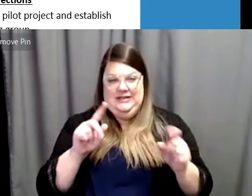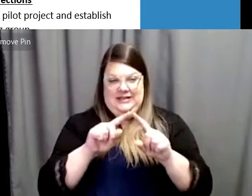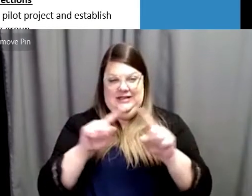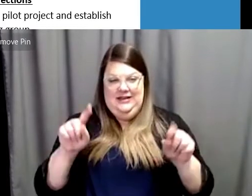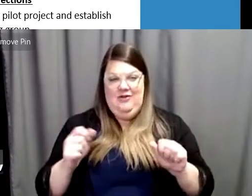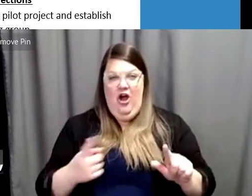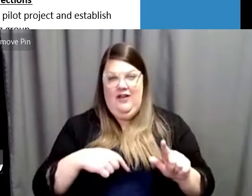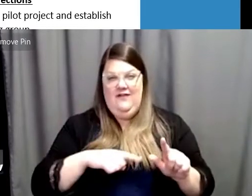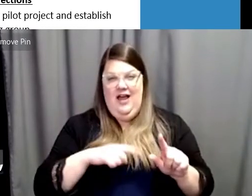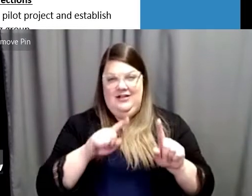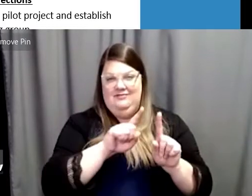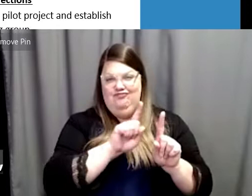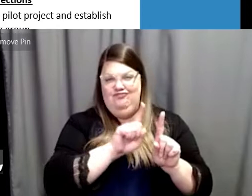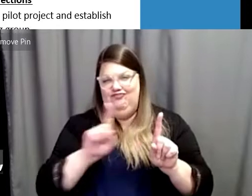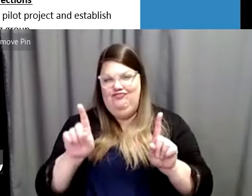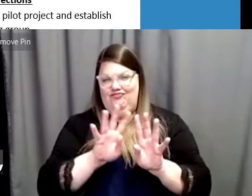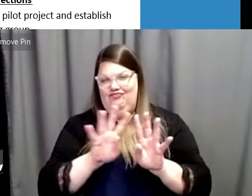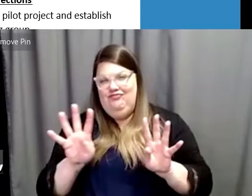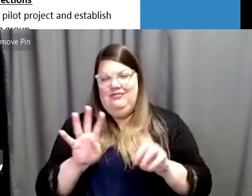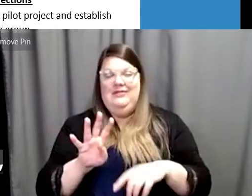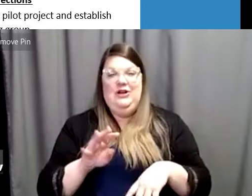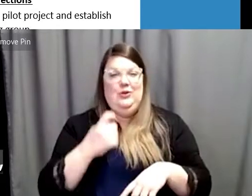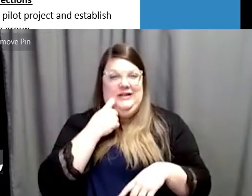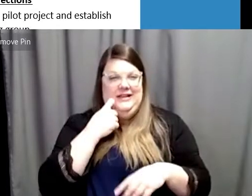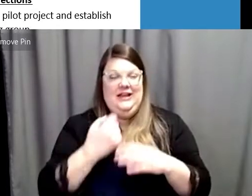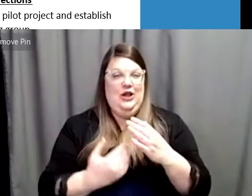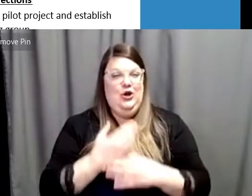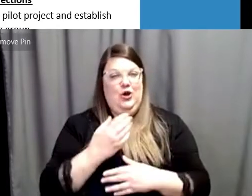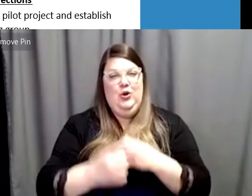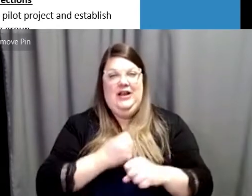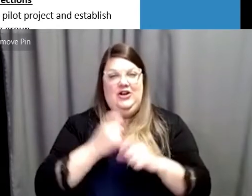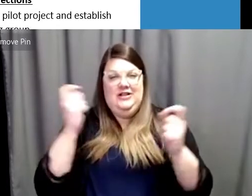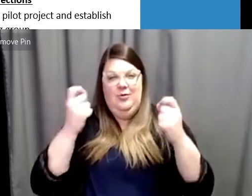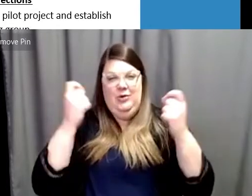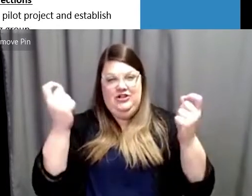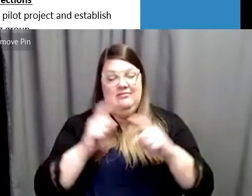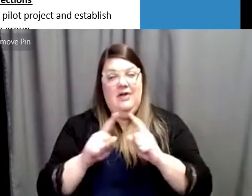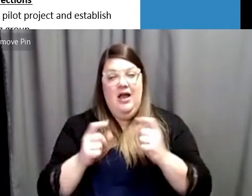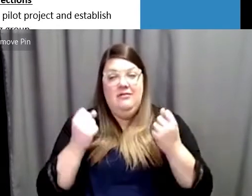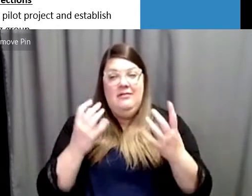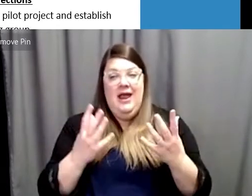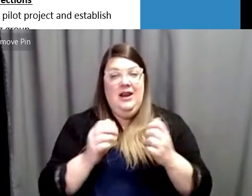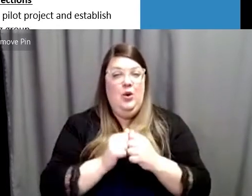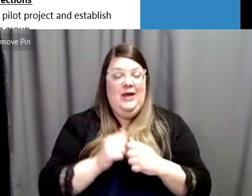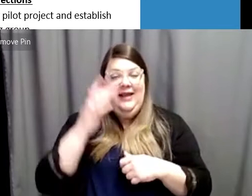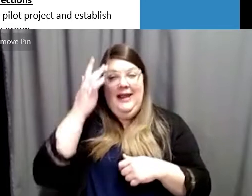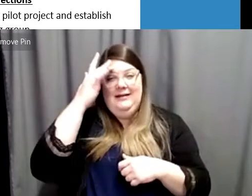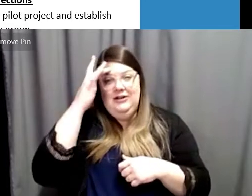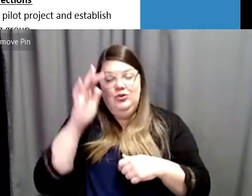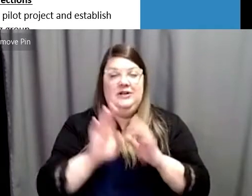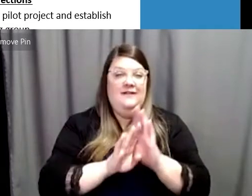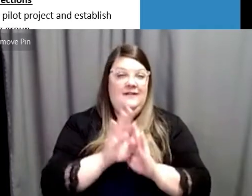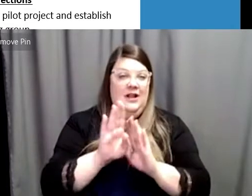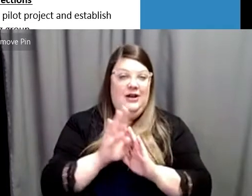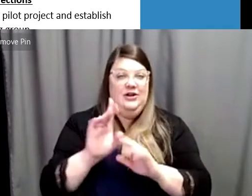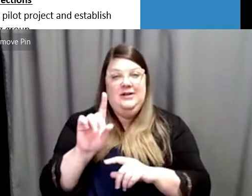there, most recently at a New Year's celebration. But many with intellectual developmental disabilities